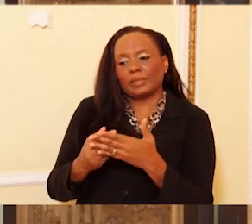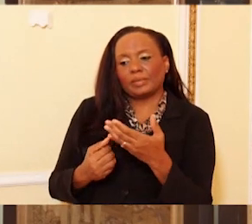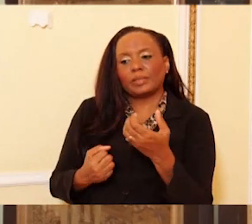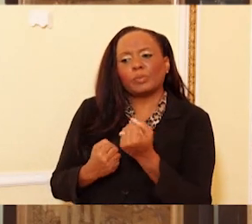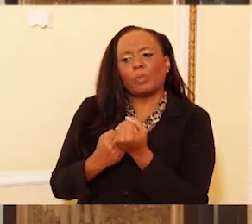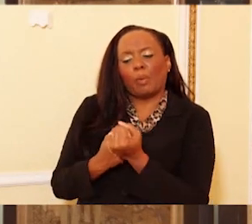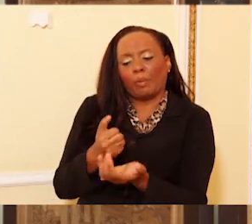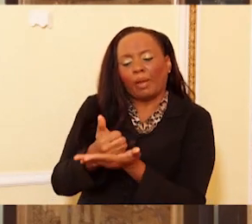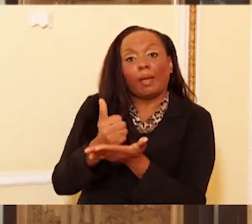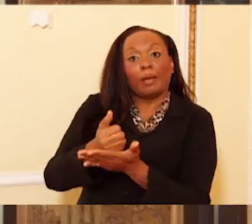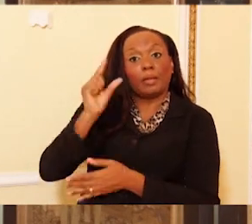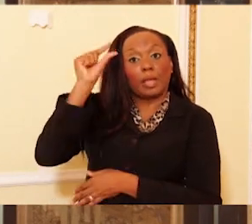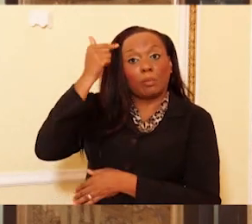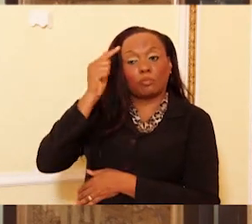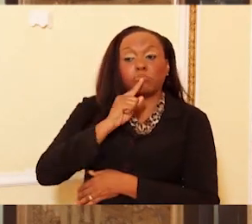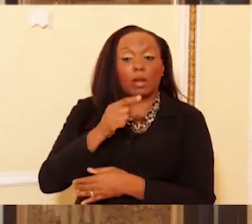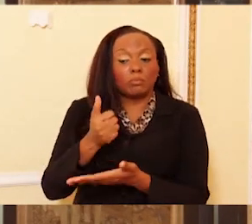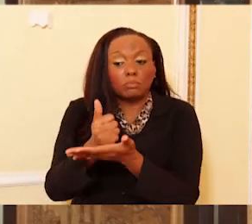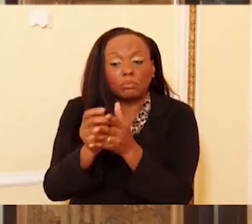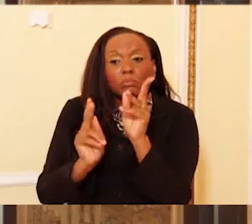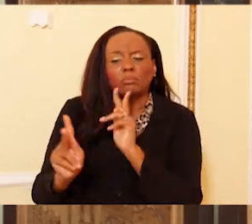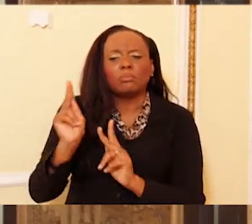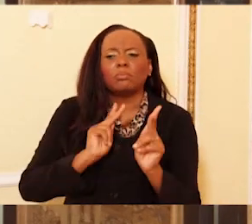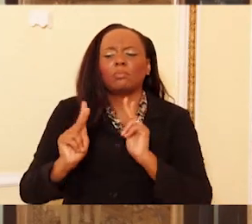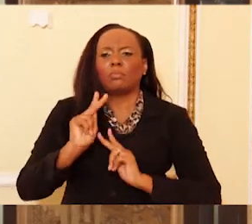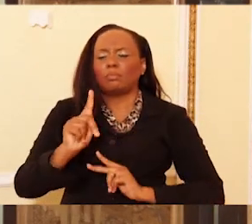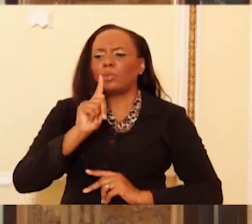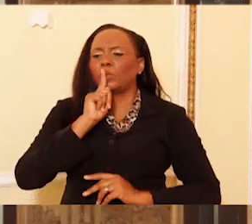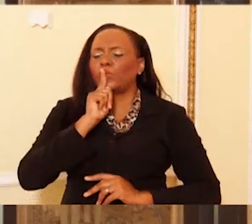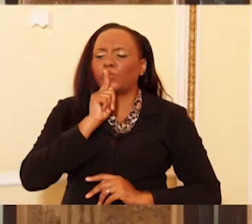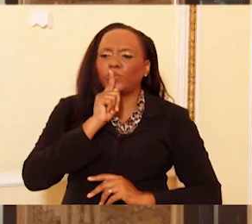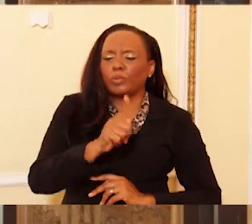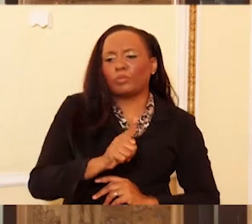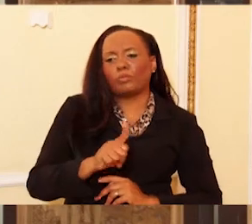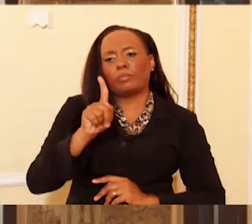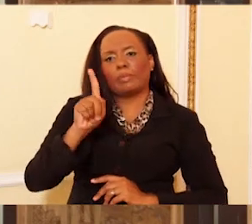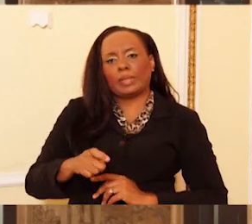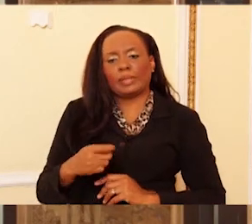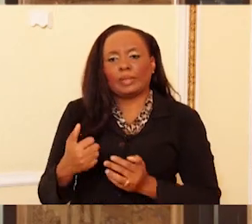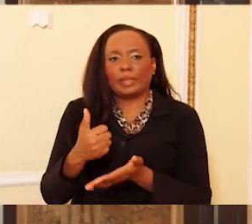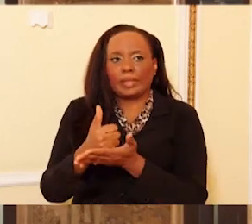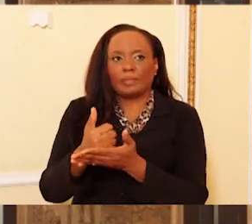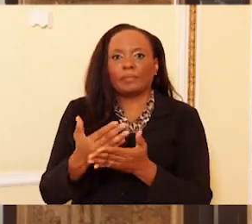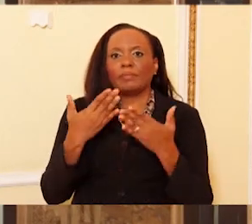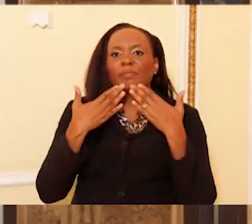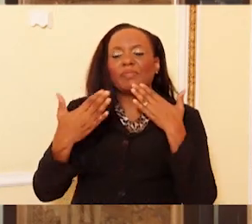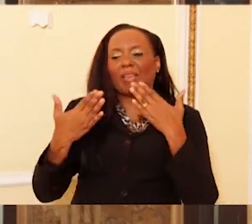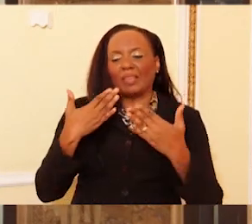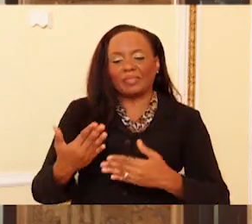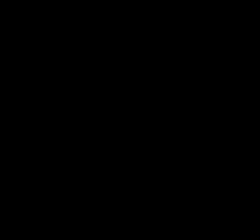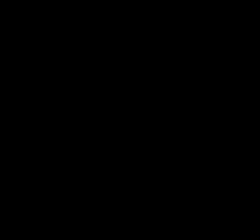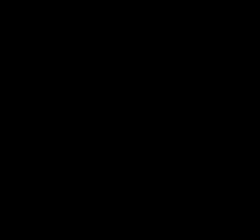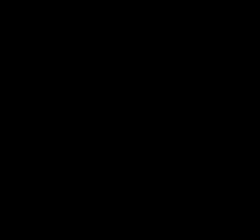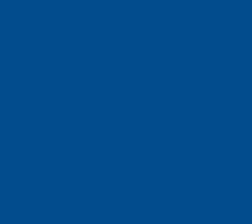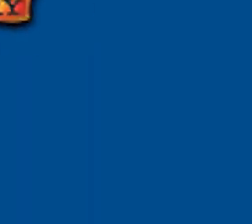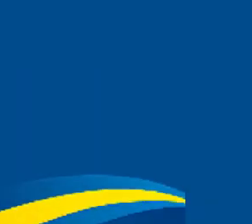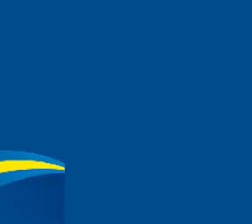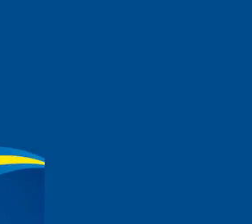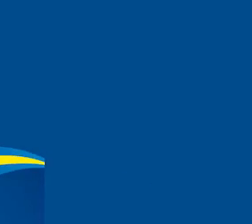of Barbados to go the extra mile to help persons who are most in need. Okay, thank you very much.